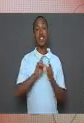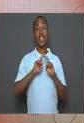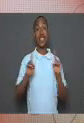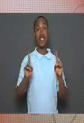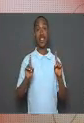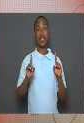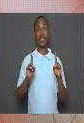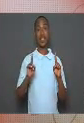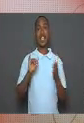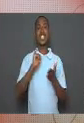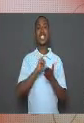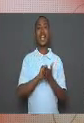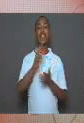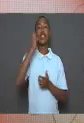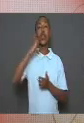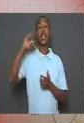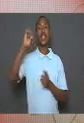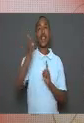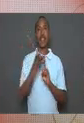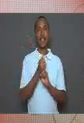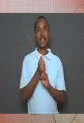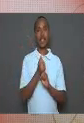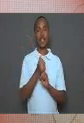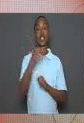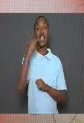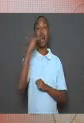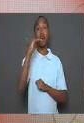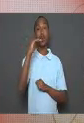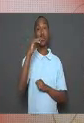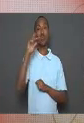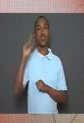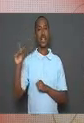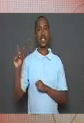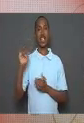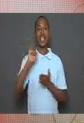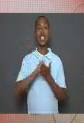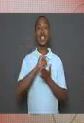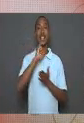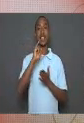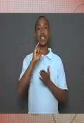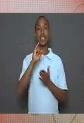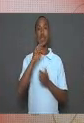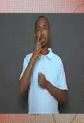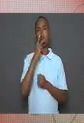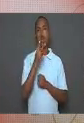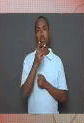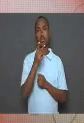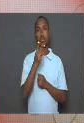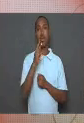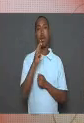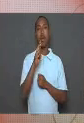difference is that theoretical yield is the amount of product that is presumed